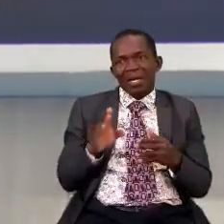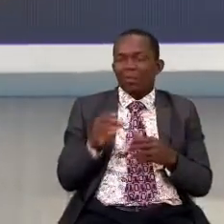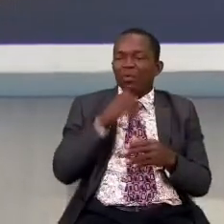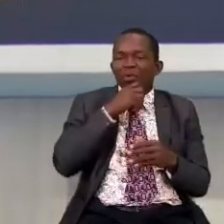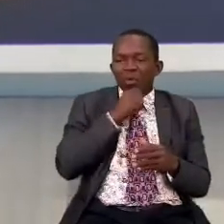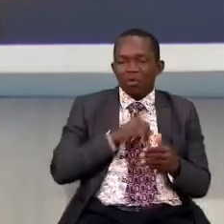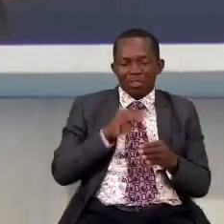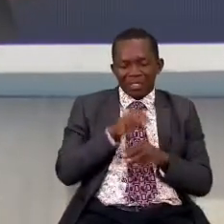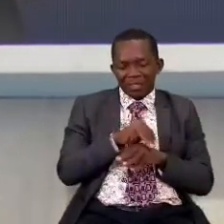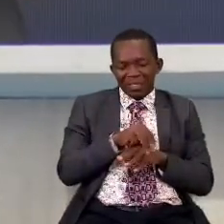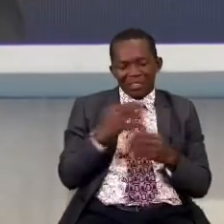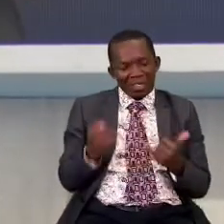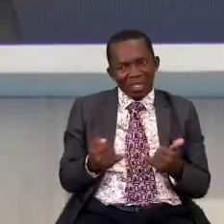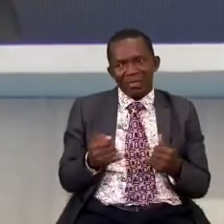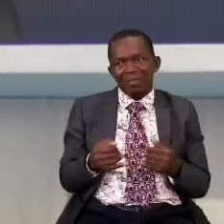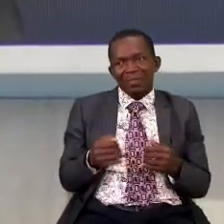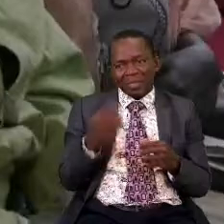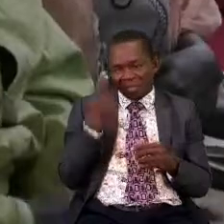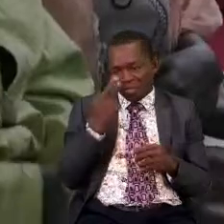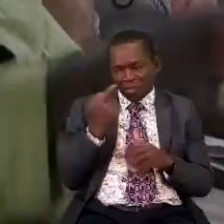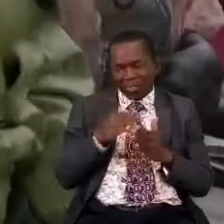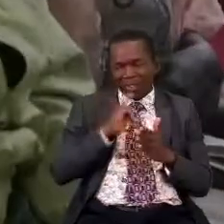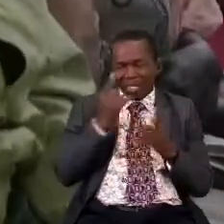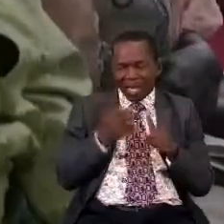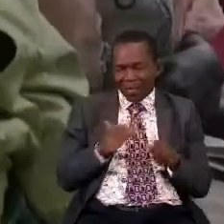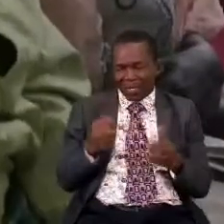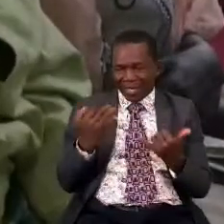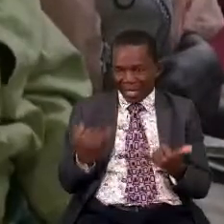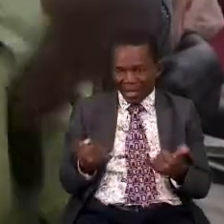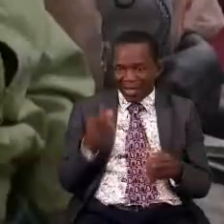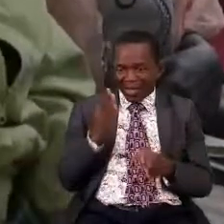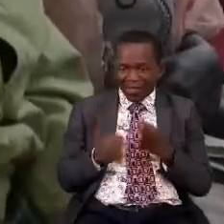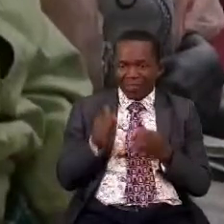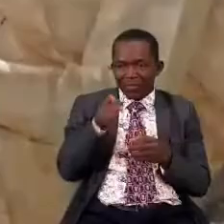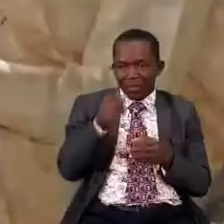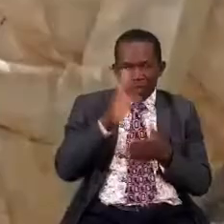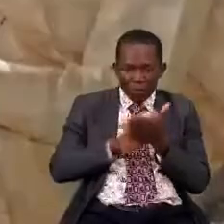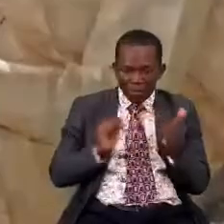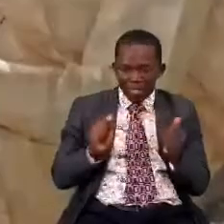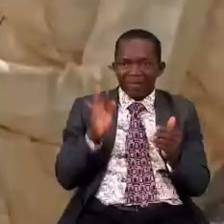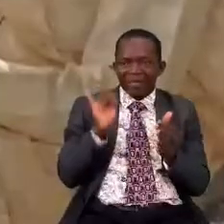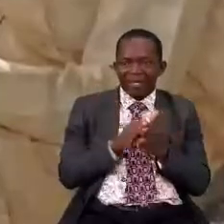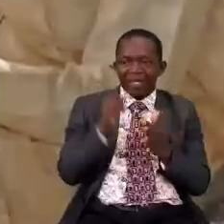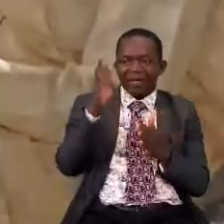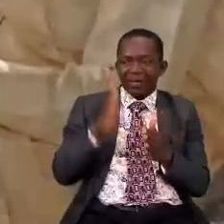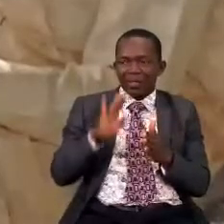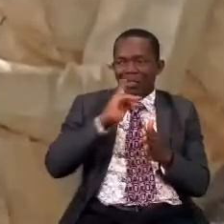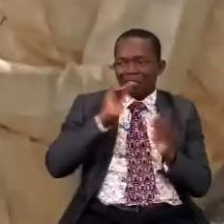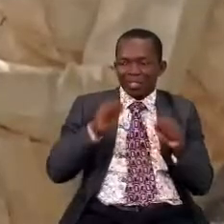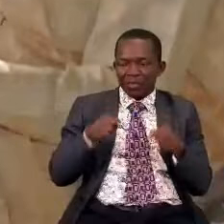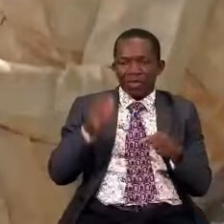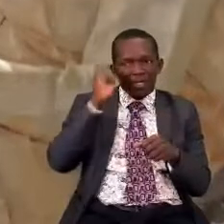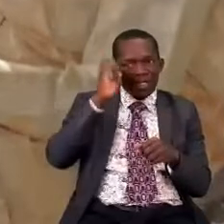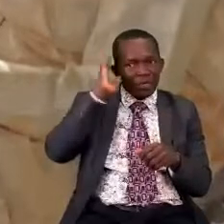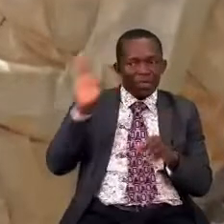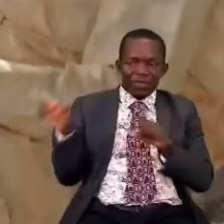he will do the undoable in your life. He'll do the incredible in your life. He'll do the